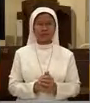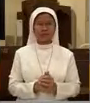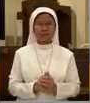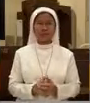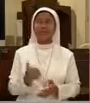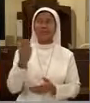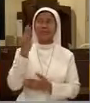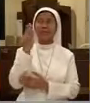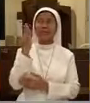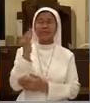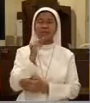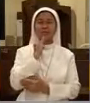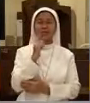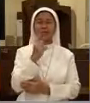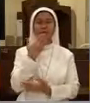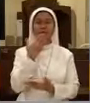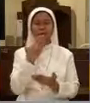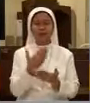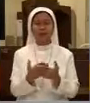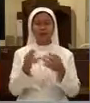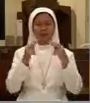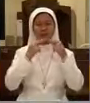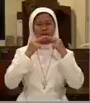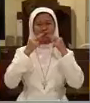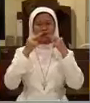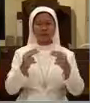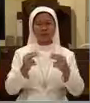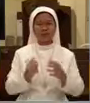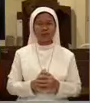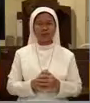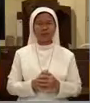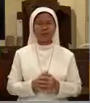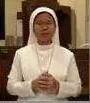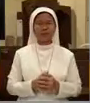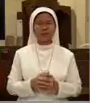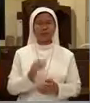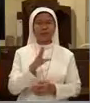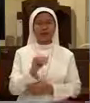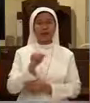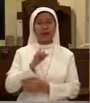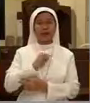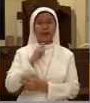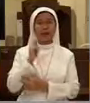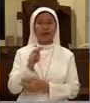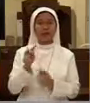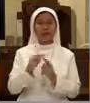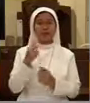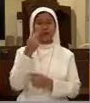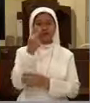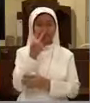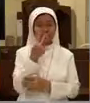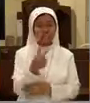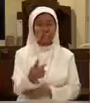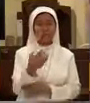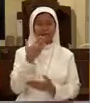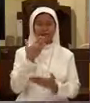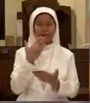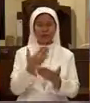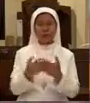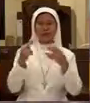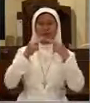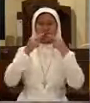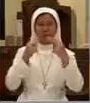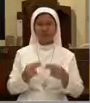He is the good news. No? And I need to see the good news which the